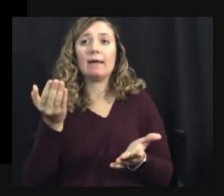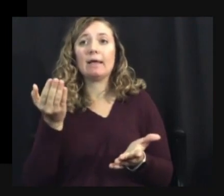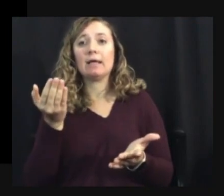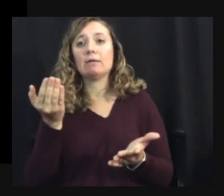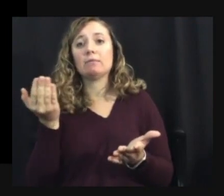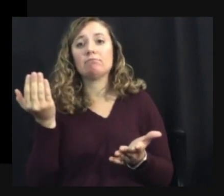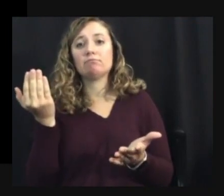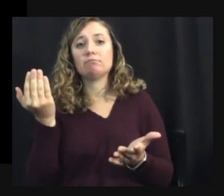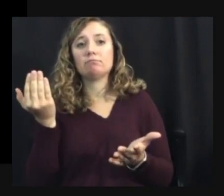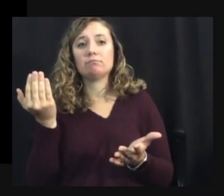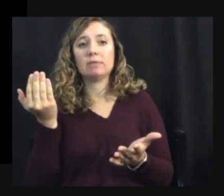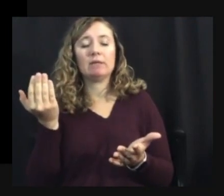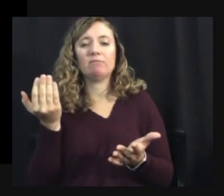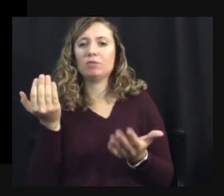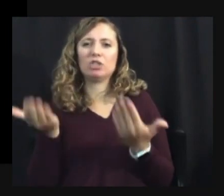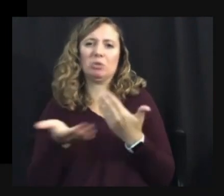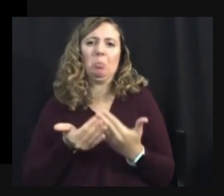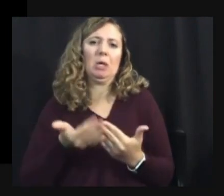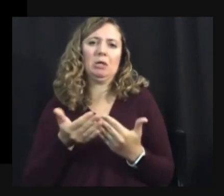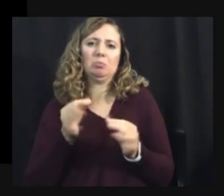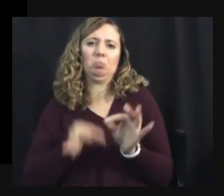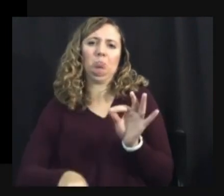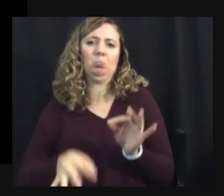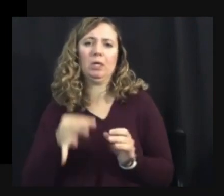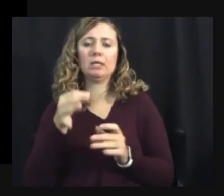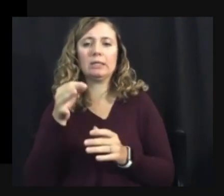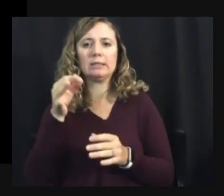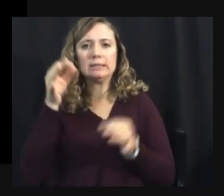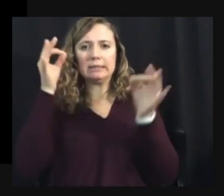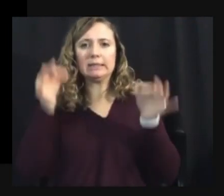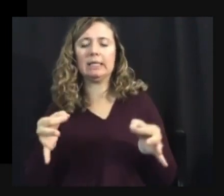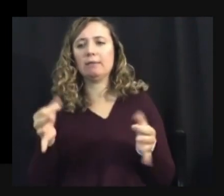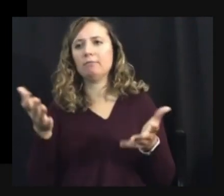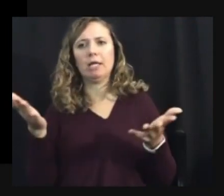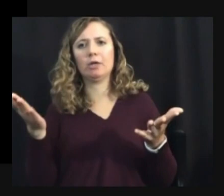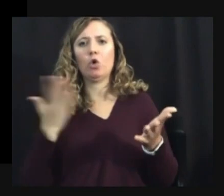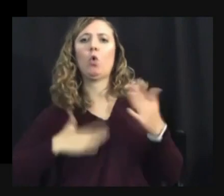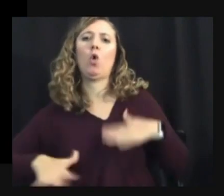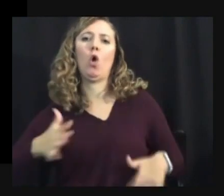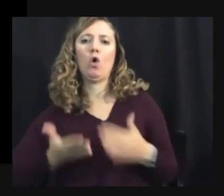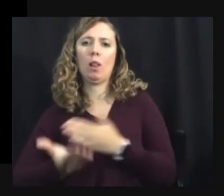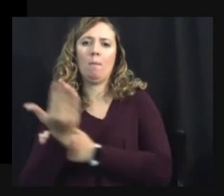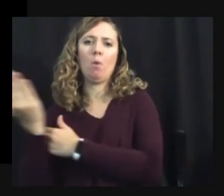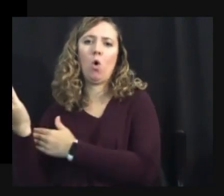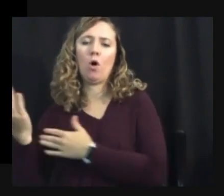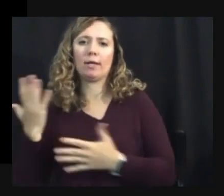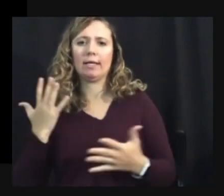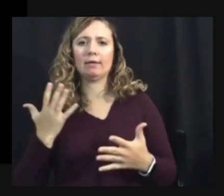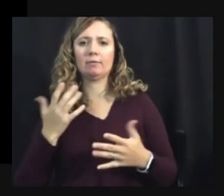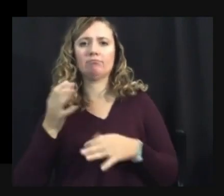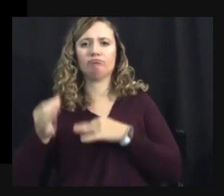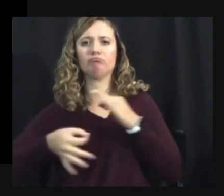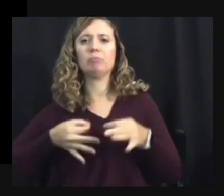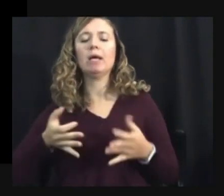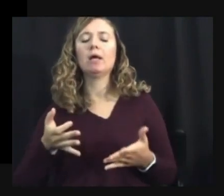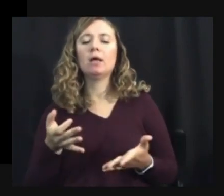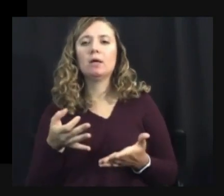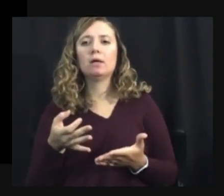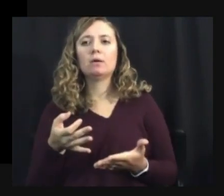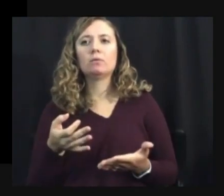easy decisions, like you decide to put on your clothes every morning or do whatever decisions that you